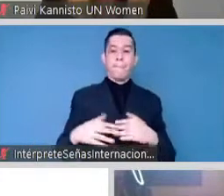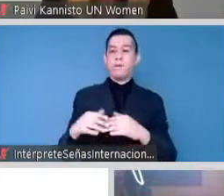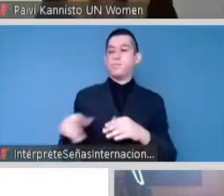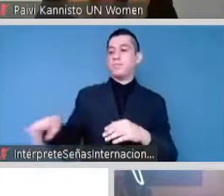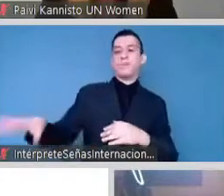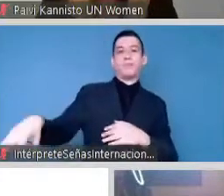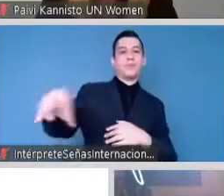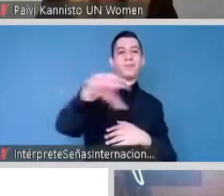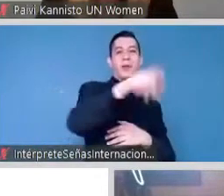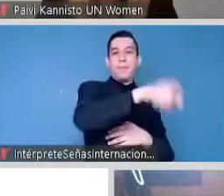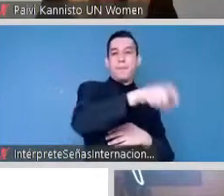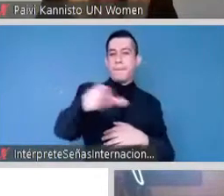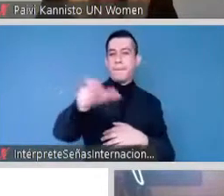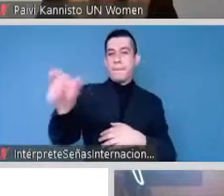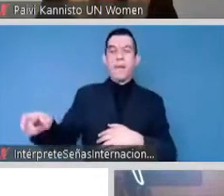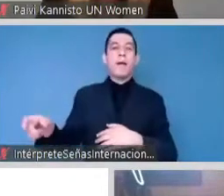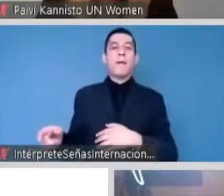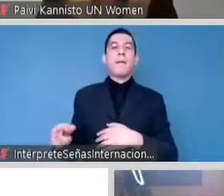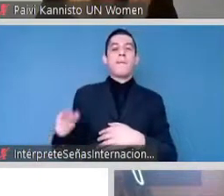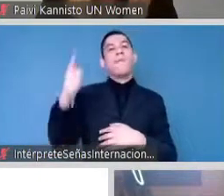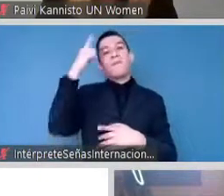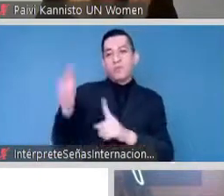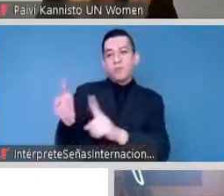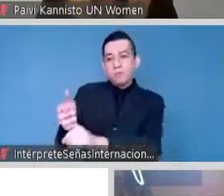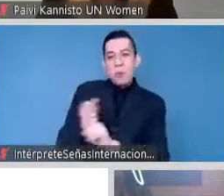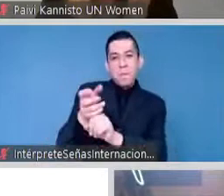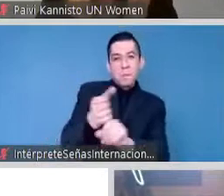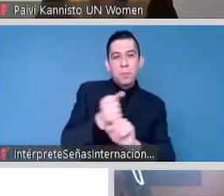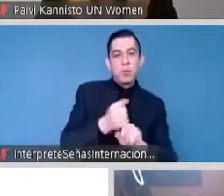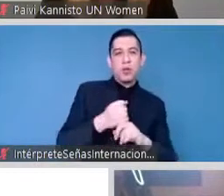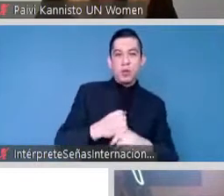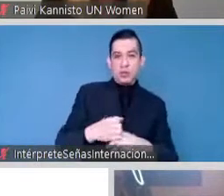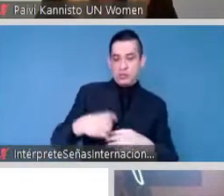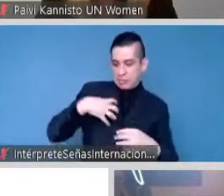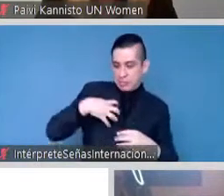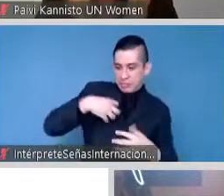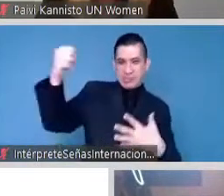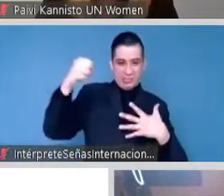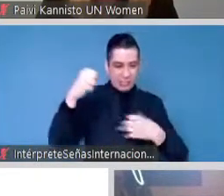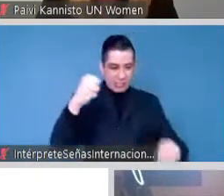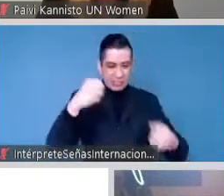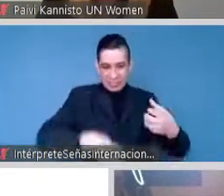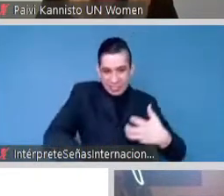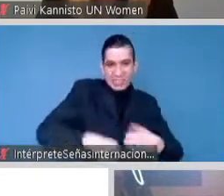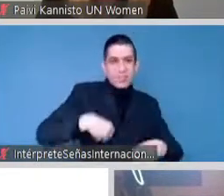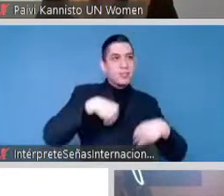it's people from the so-called subaltern world being taken out to